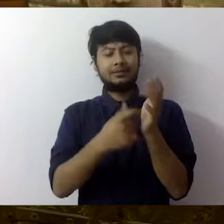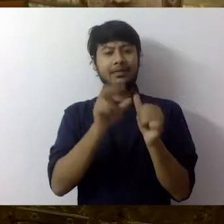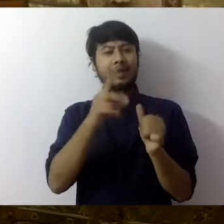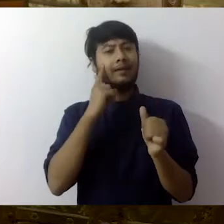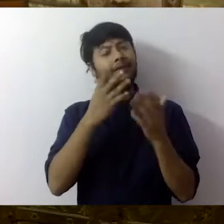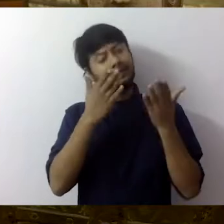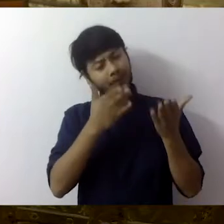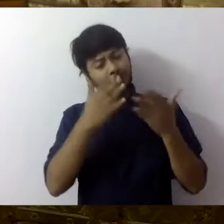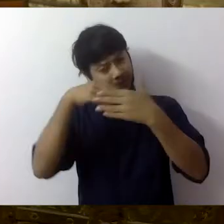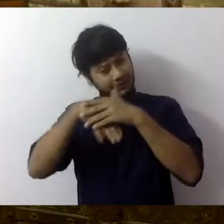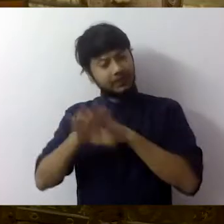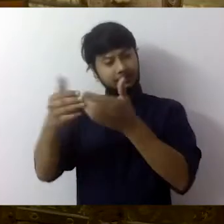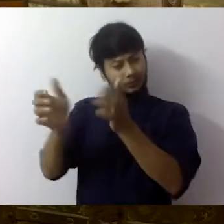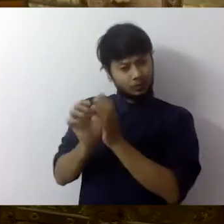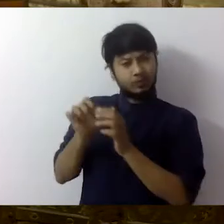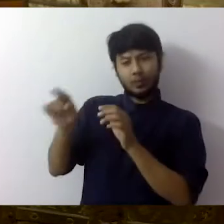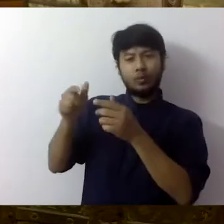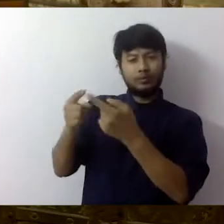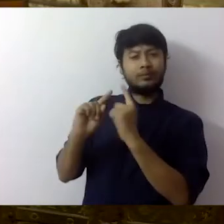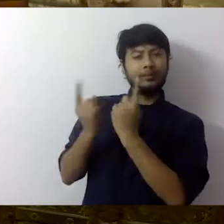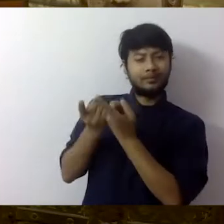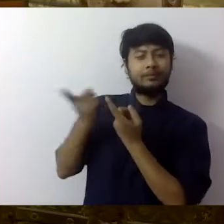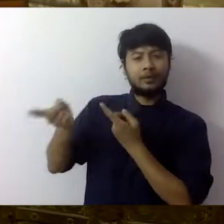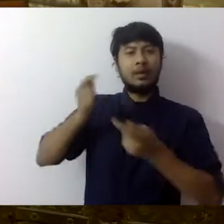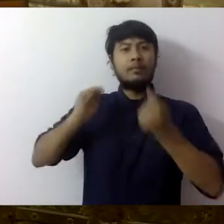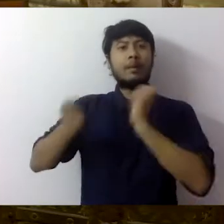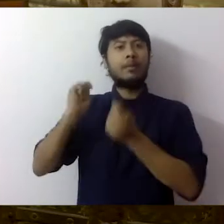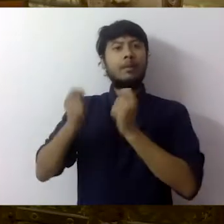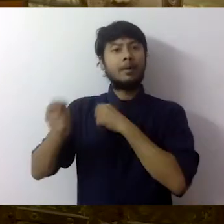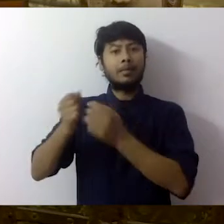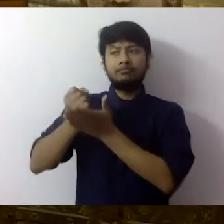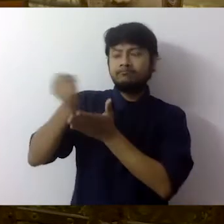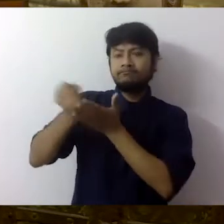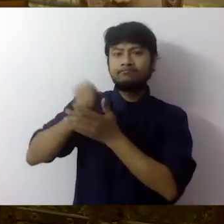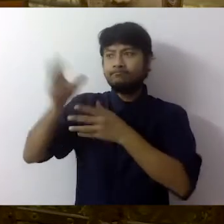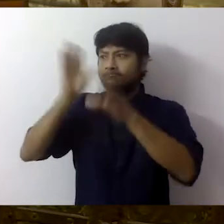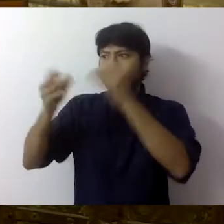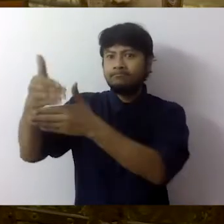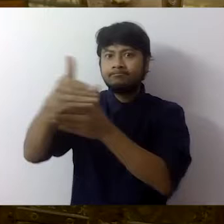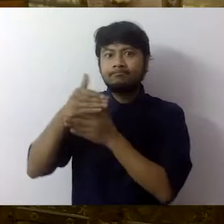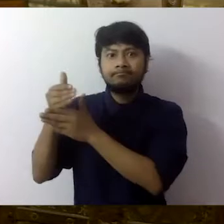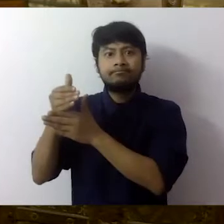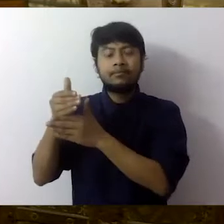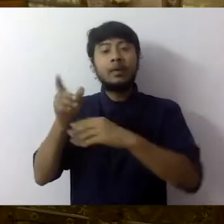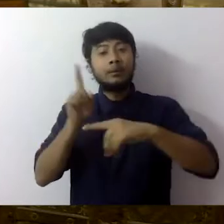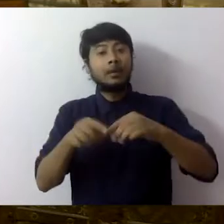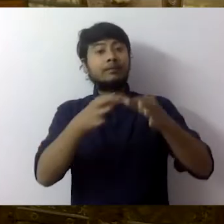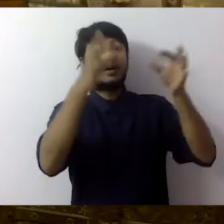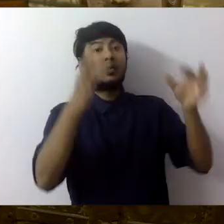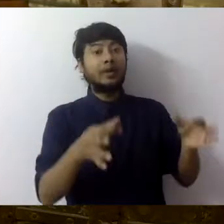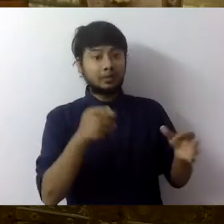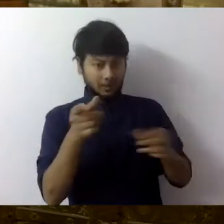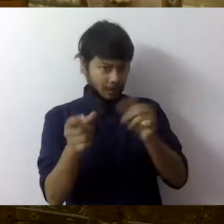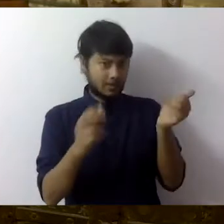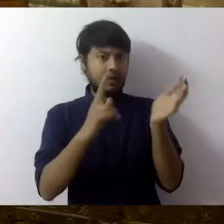some wonderful rhythms, even collaborating with other musicians across the world. The Acorn Foundation, an NGO working